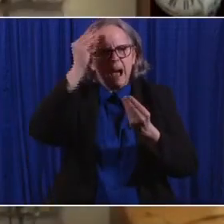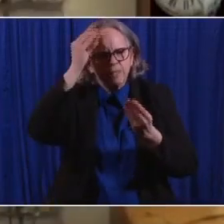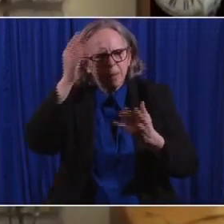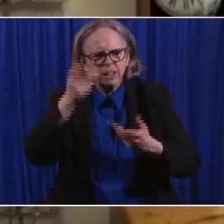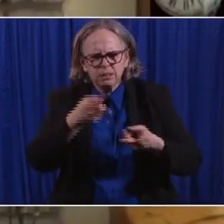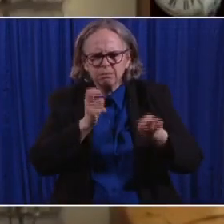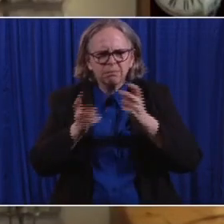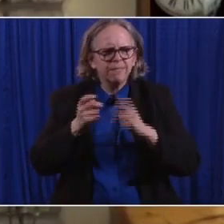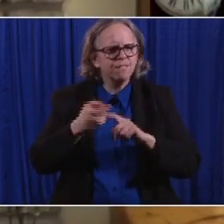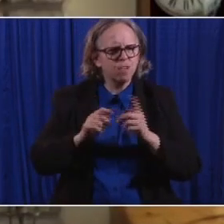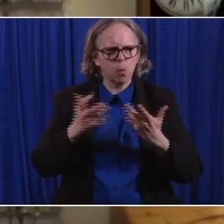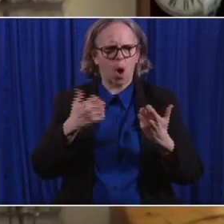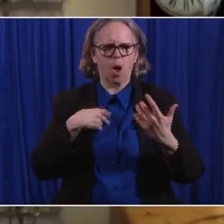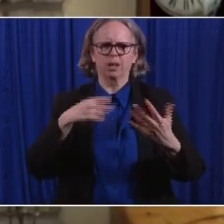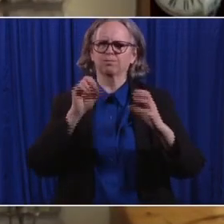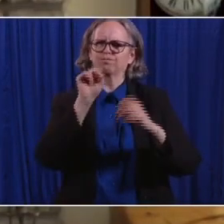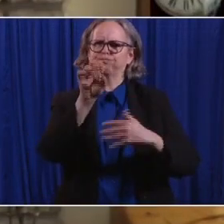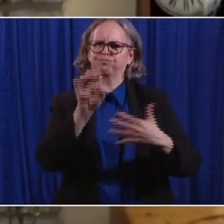going to read by